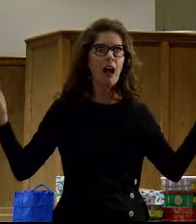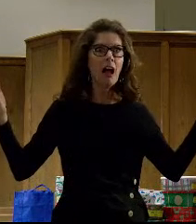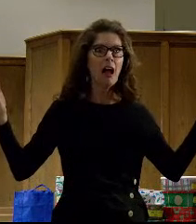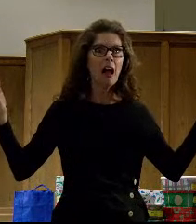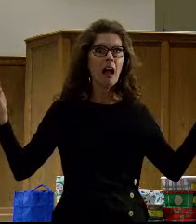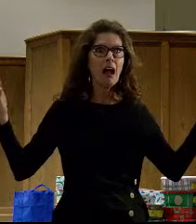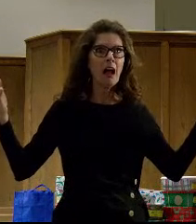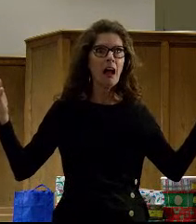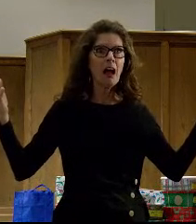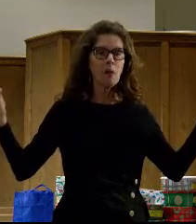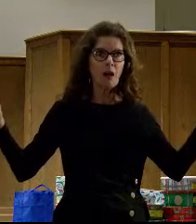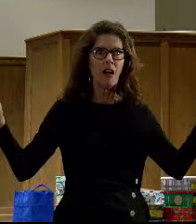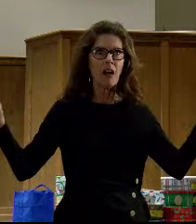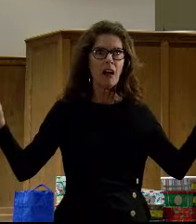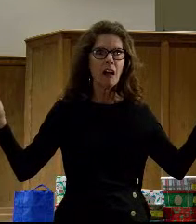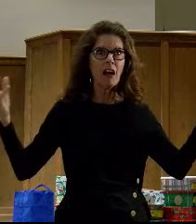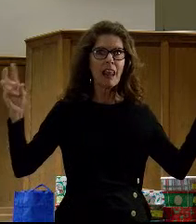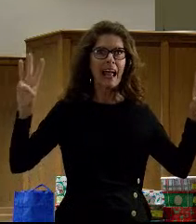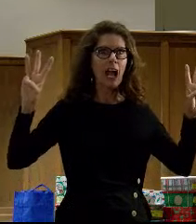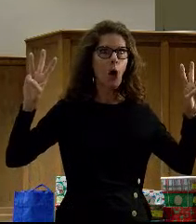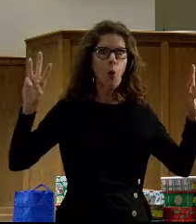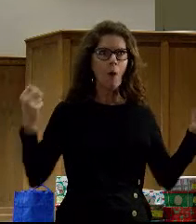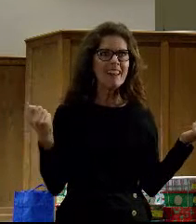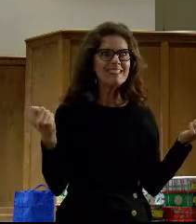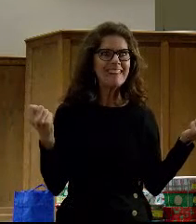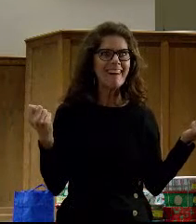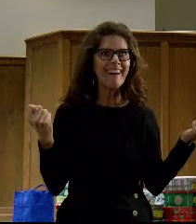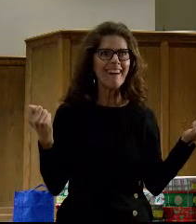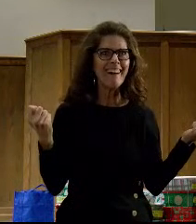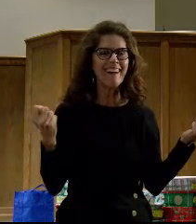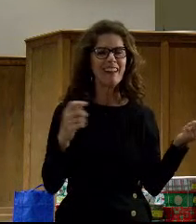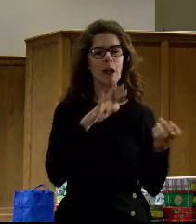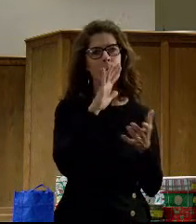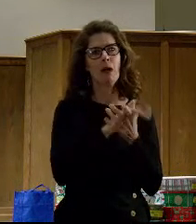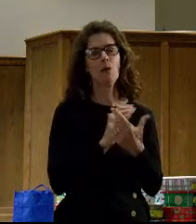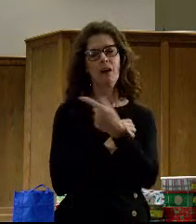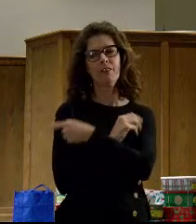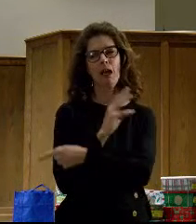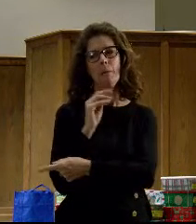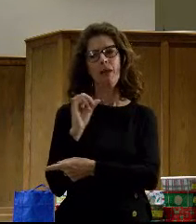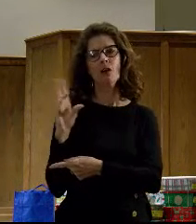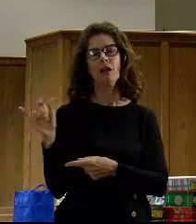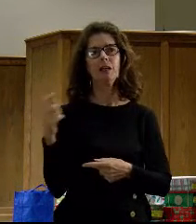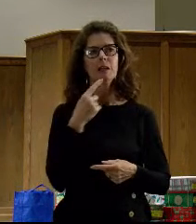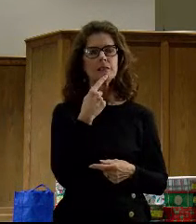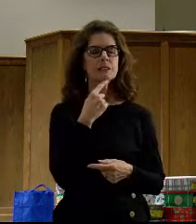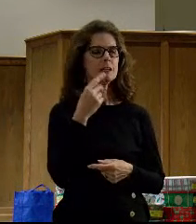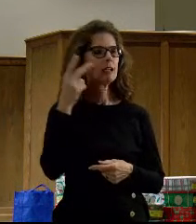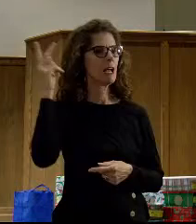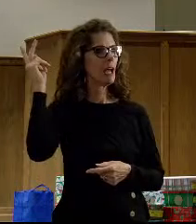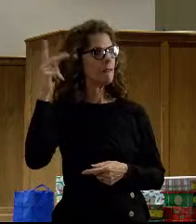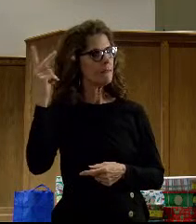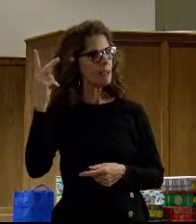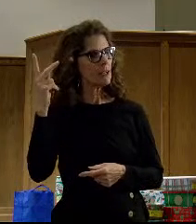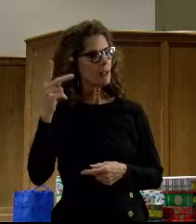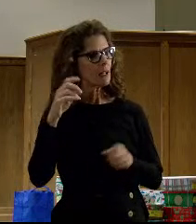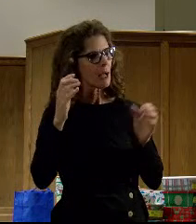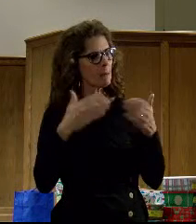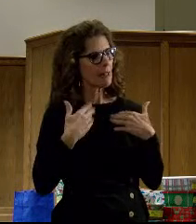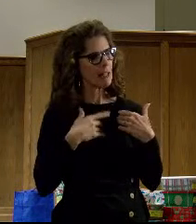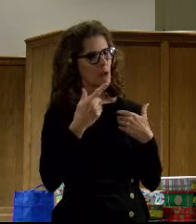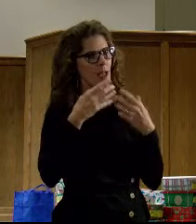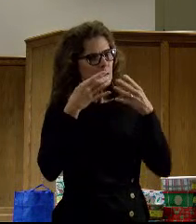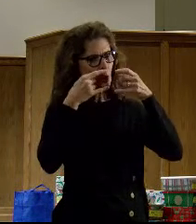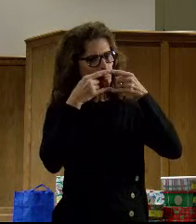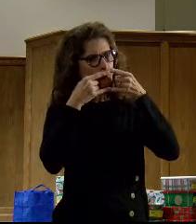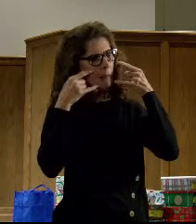looking at the guy, just giving him a death stare. And Mary's sitting next to me, and her comment is, Phil, I'm really glad you have your mask on, and